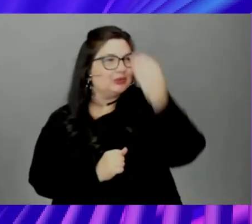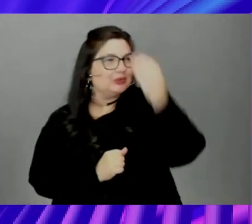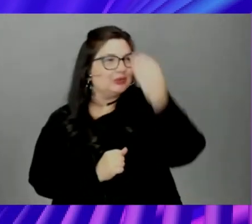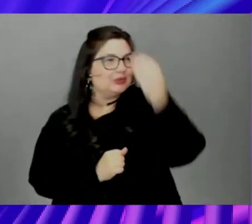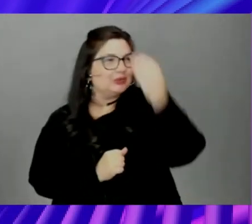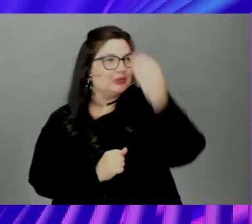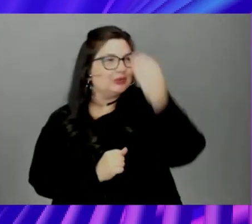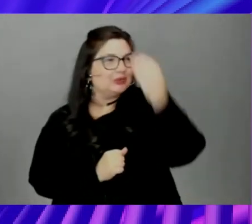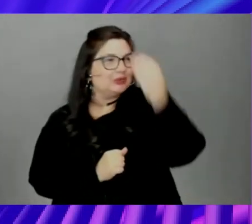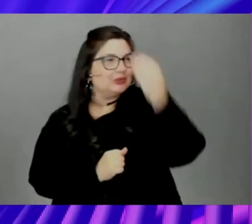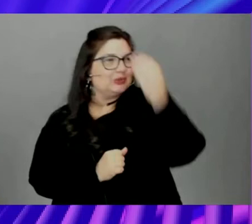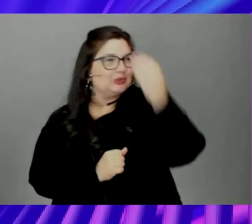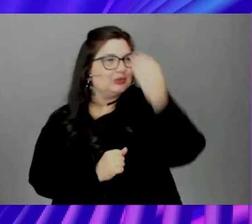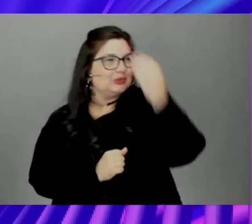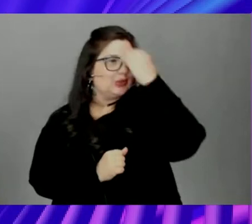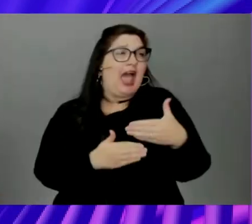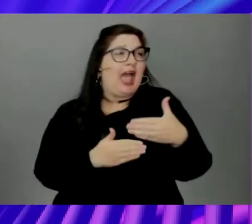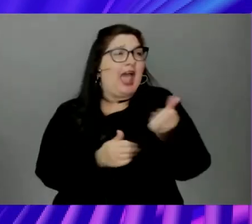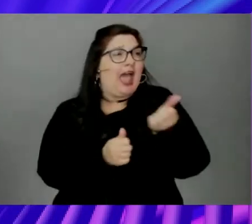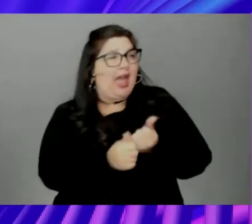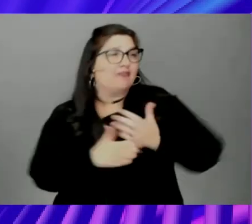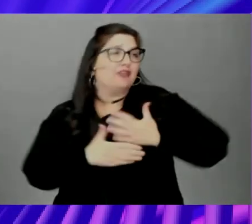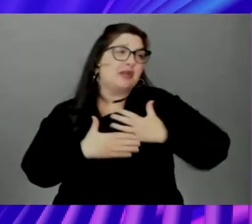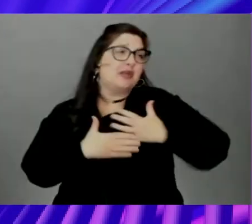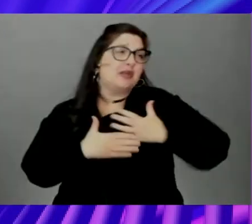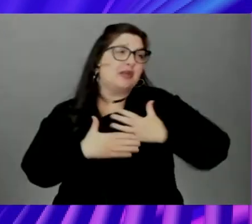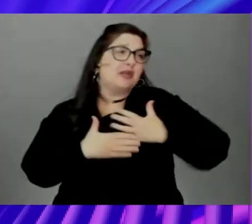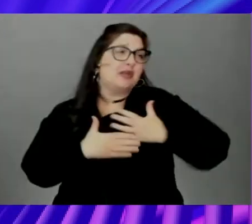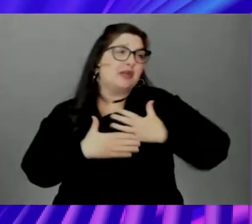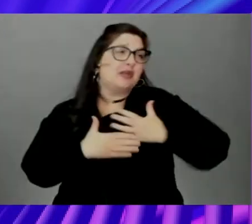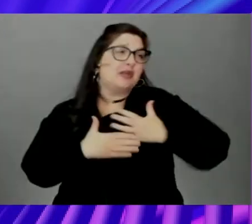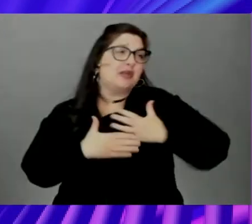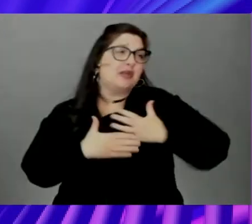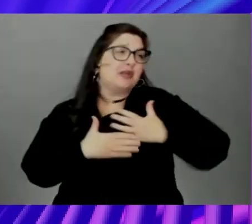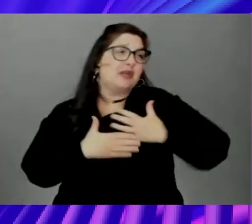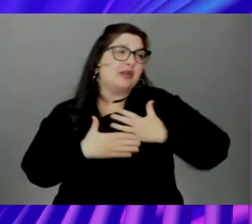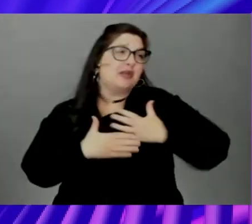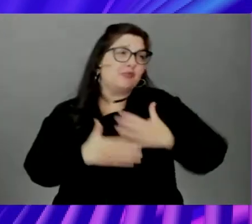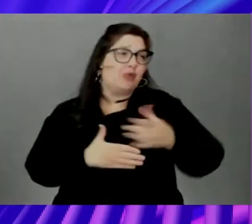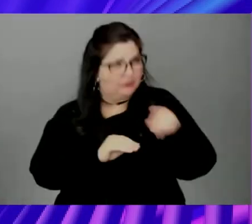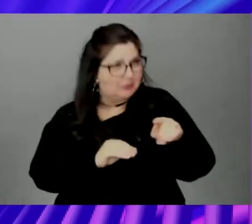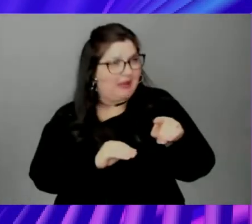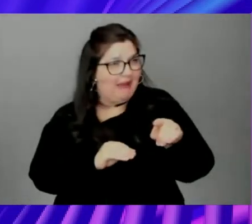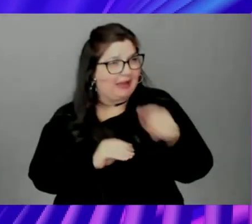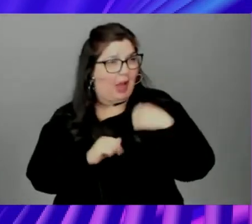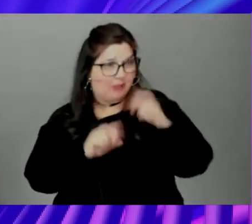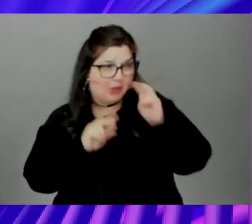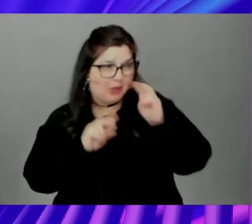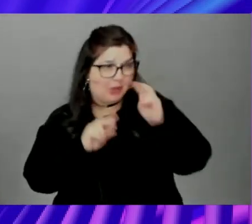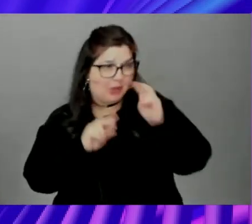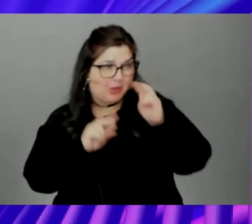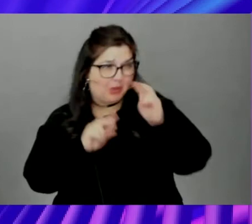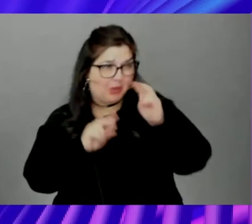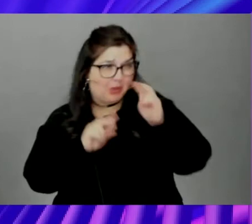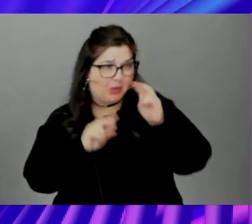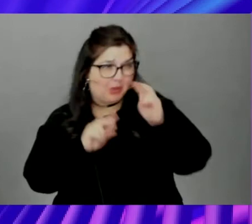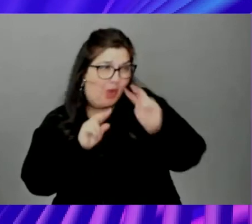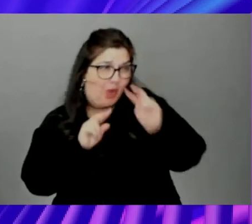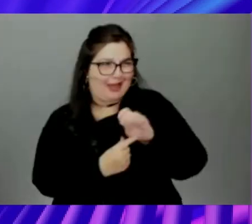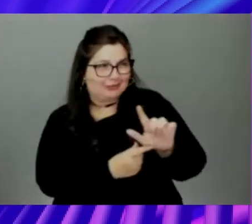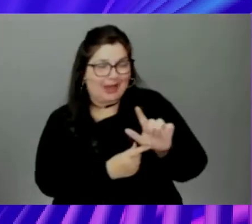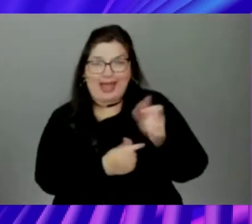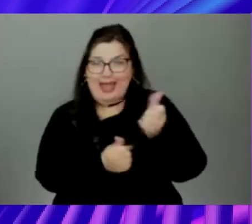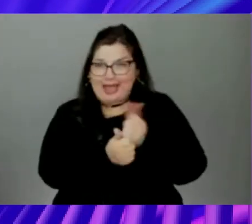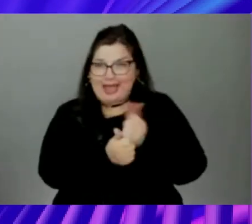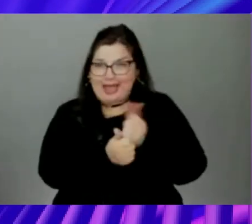Police, every breath you take, every move you make, I'll be watching you. Yeah. Yeah, CloudTrail is like that. It's like every access key you take, every API call